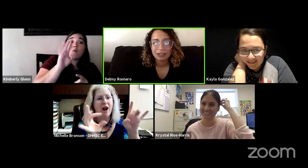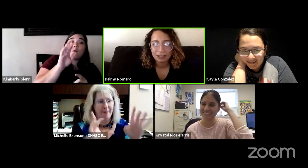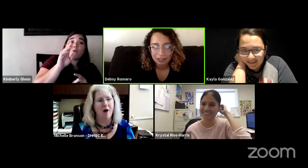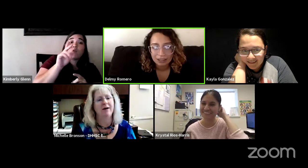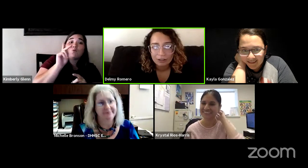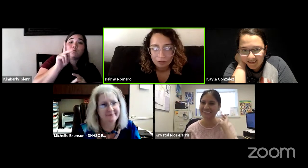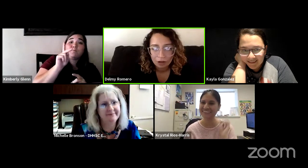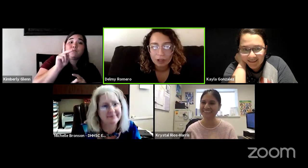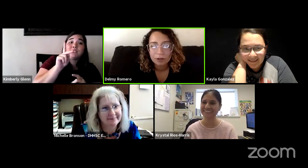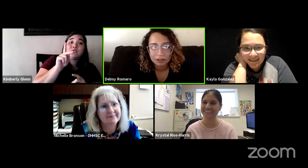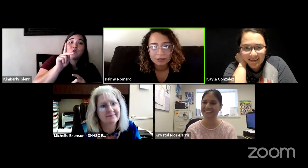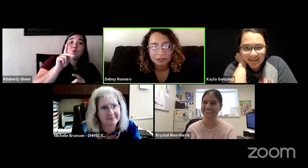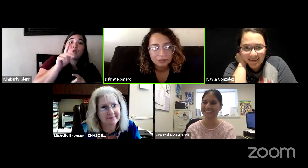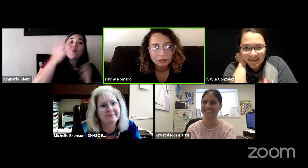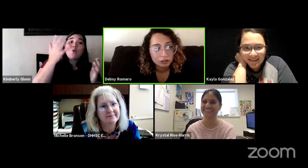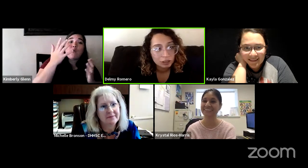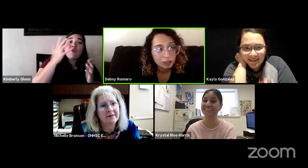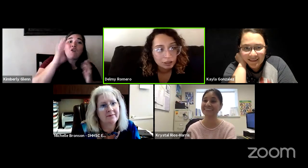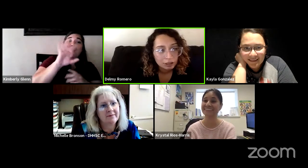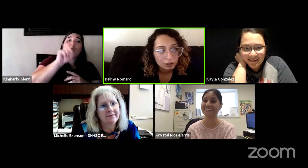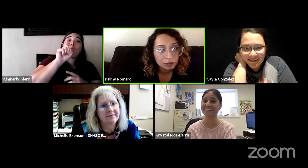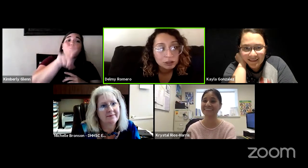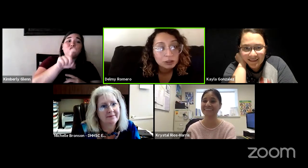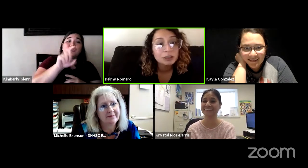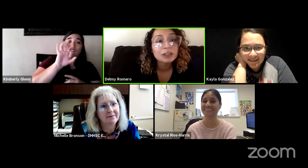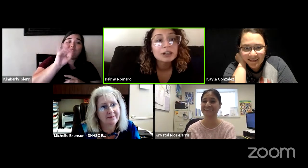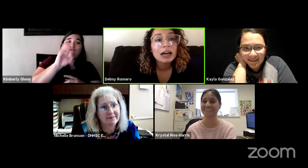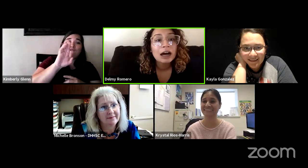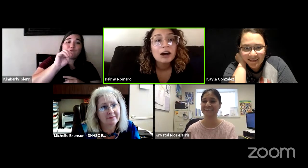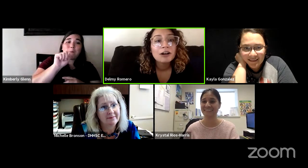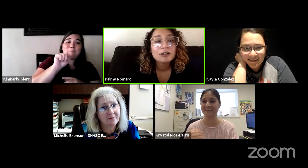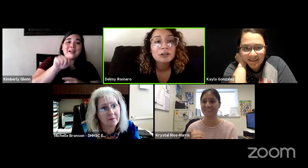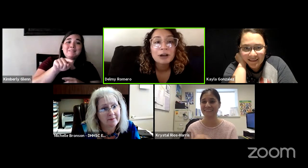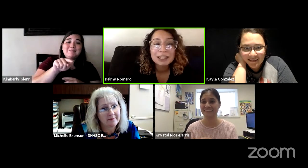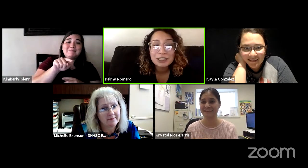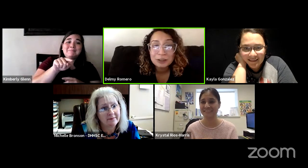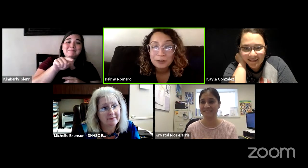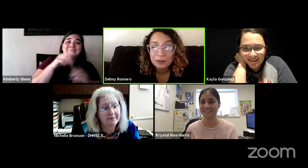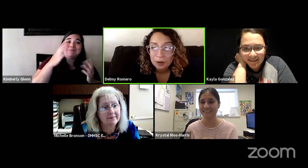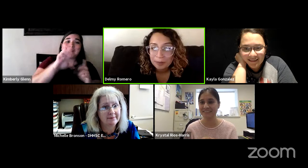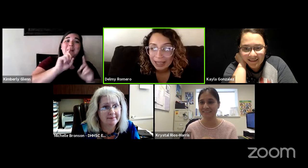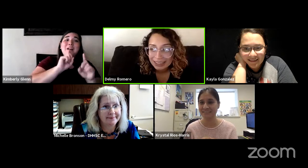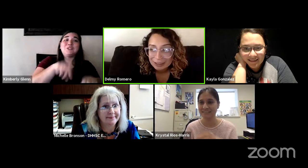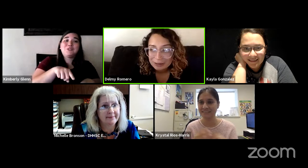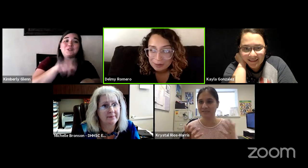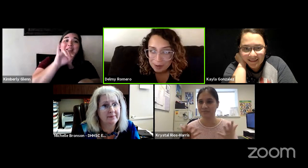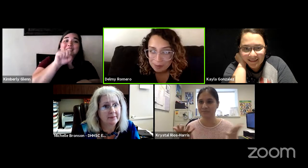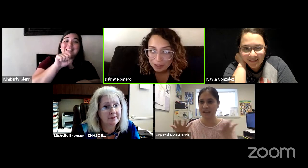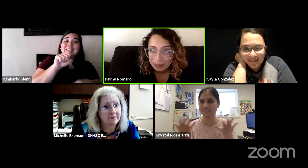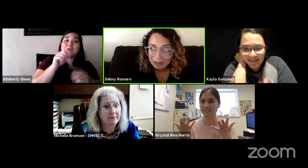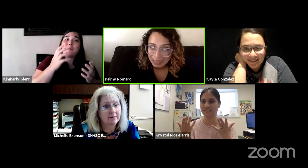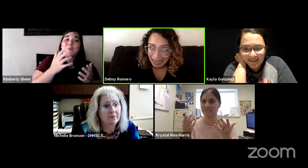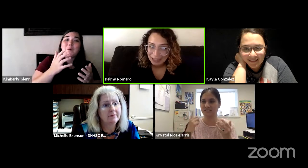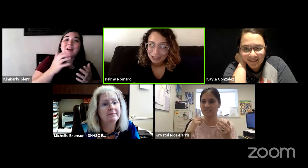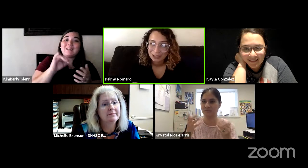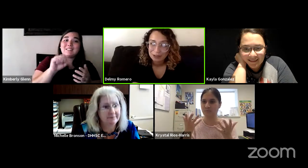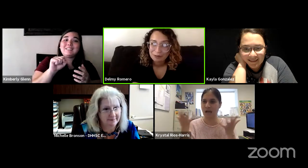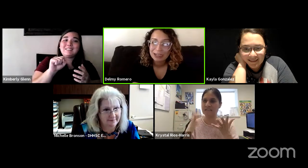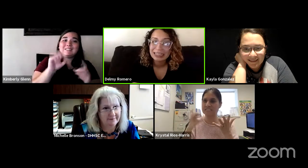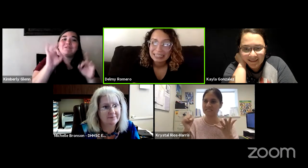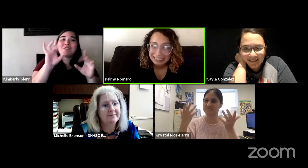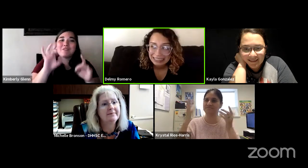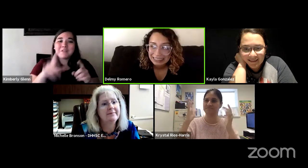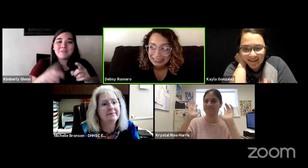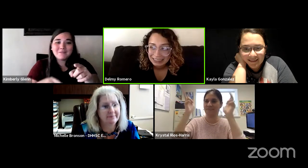agree. Volleyball. Crystal, question format. Remember, you have to